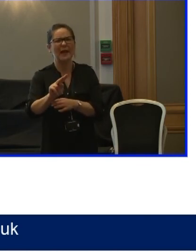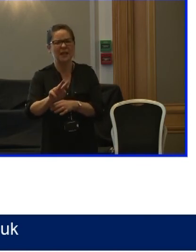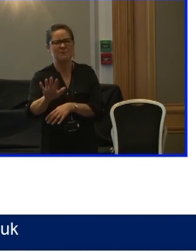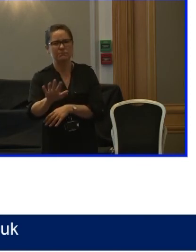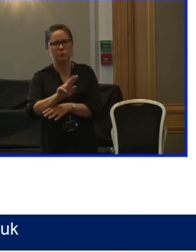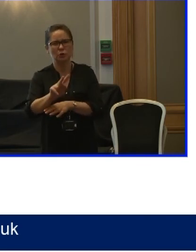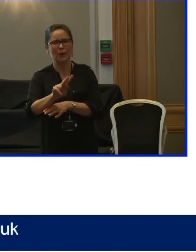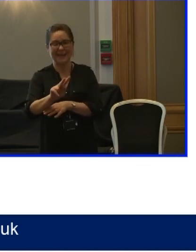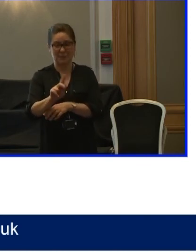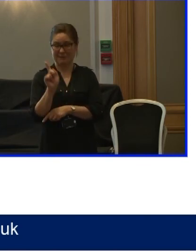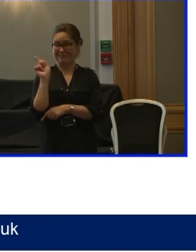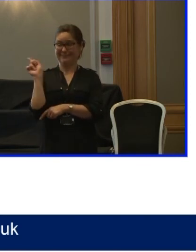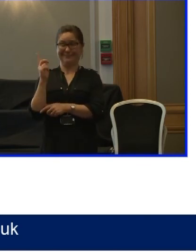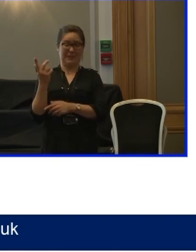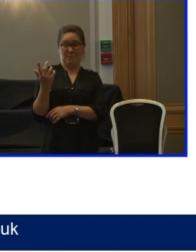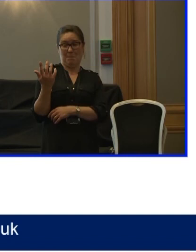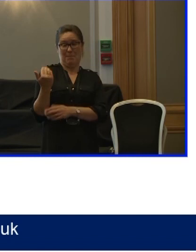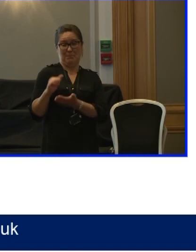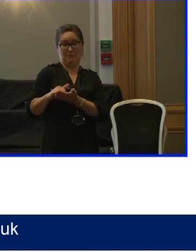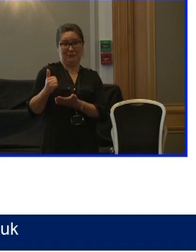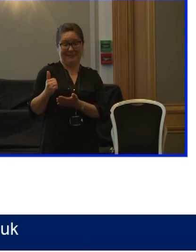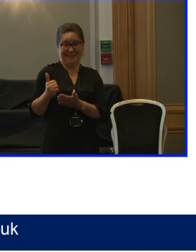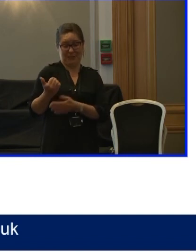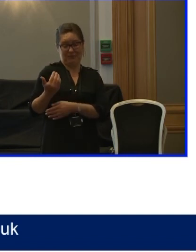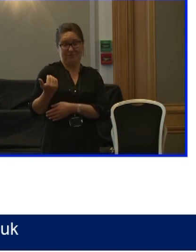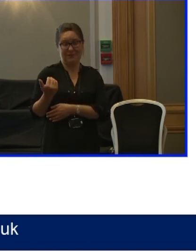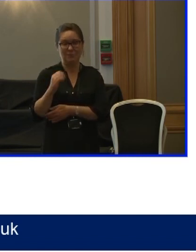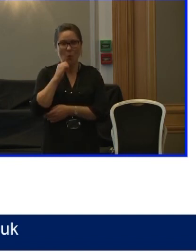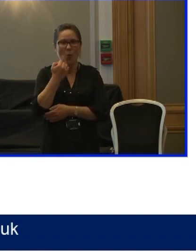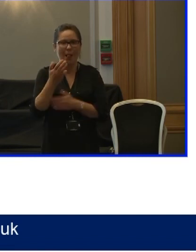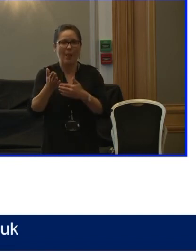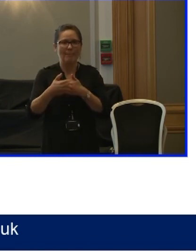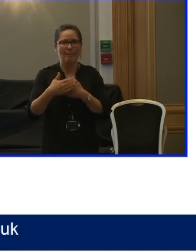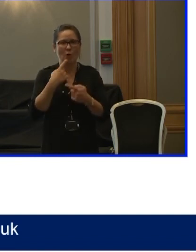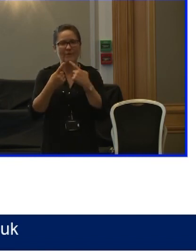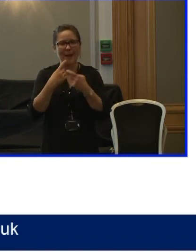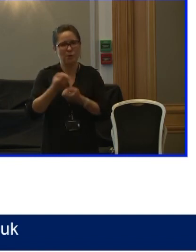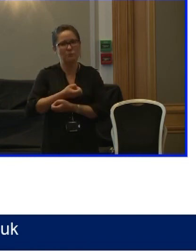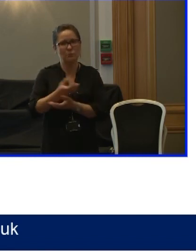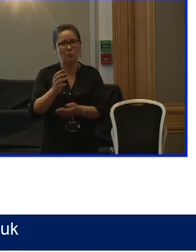it is literally hot off the press and we wanted to bring it to you today. But yes, there will be more information